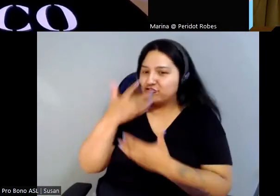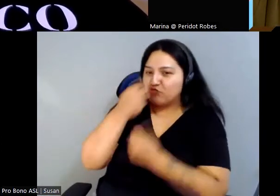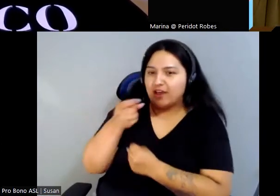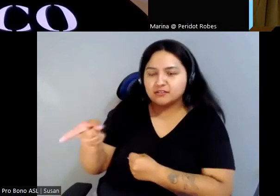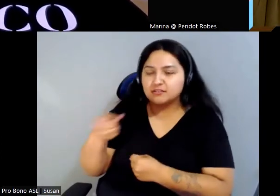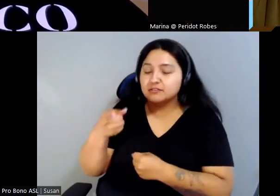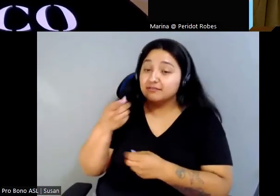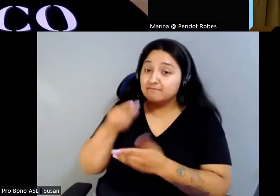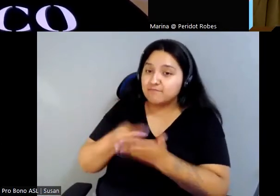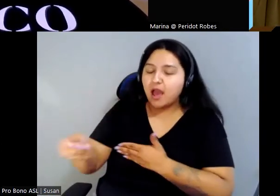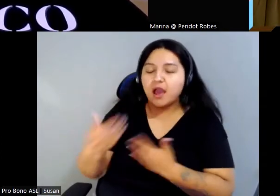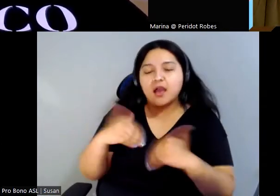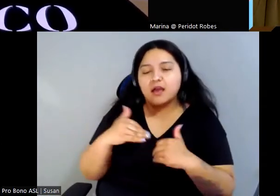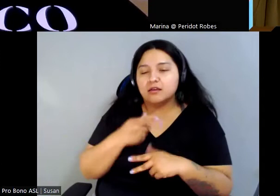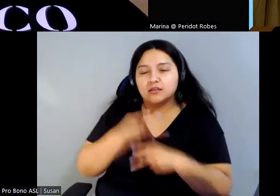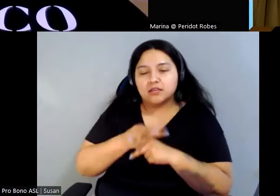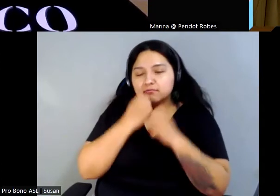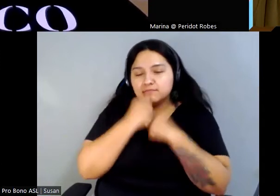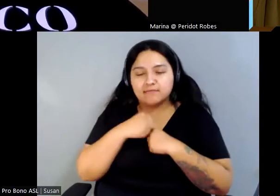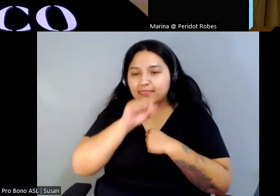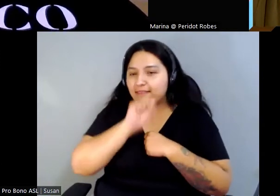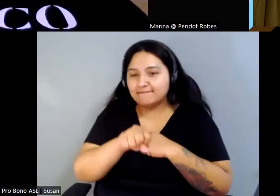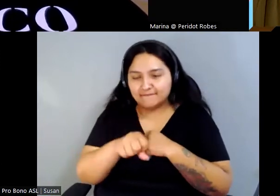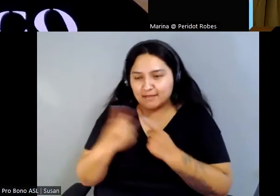love them. Yeah, I They're wish you getting would come back. all on me. Yes.